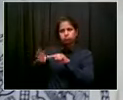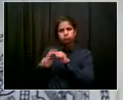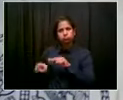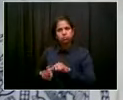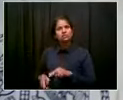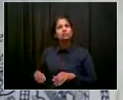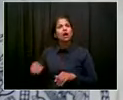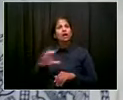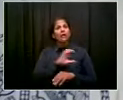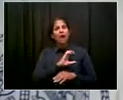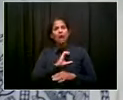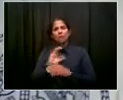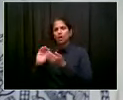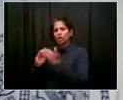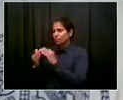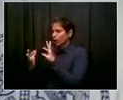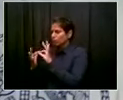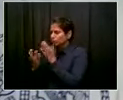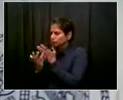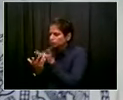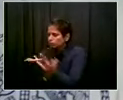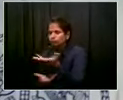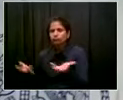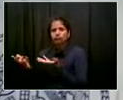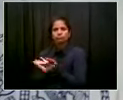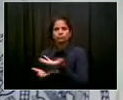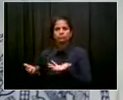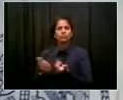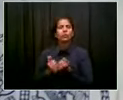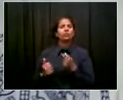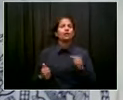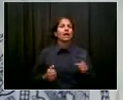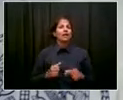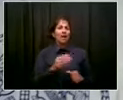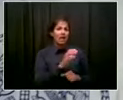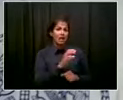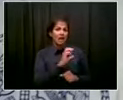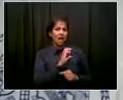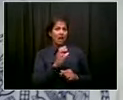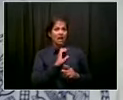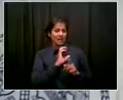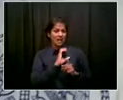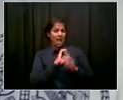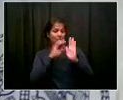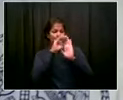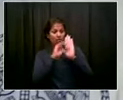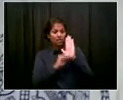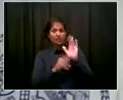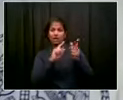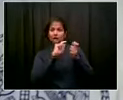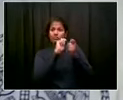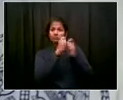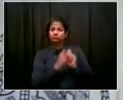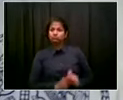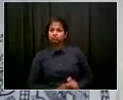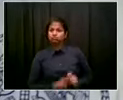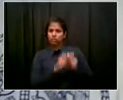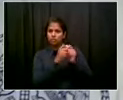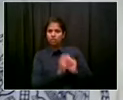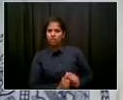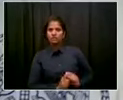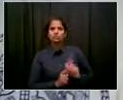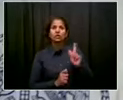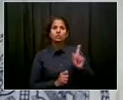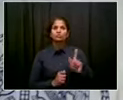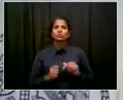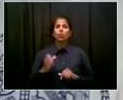combination worked we can get back to that we will stop this gun violence we will turn the corner uh we can't go